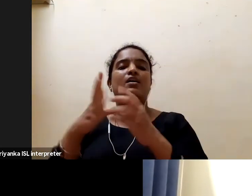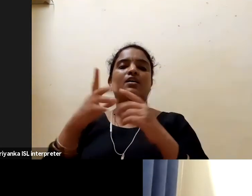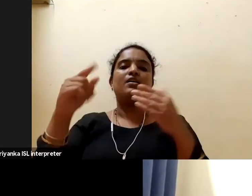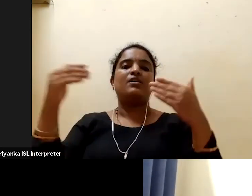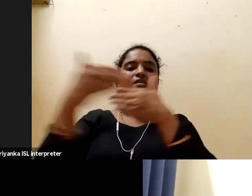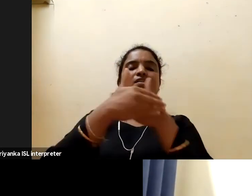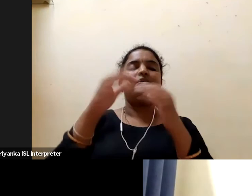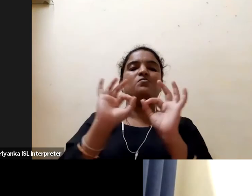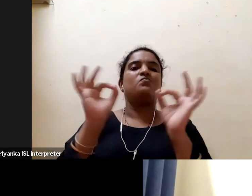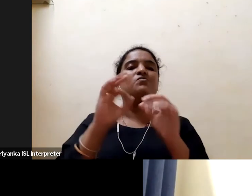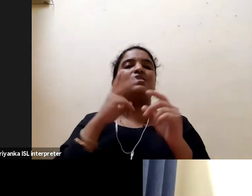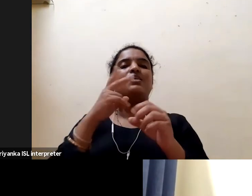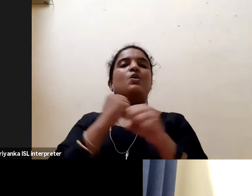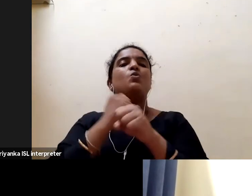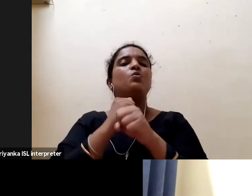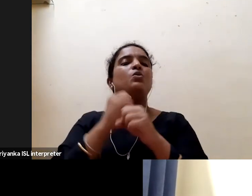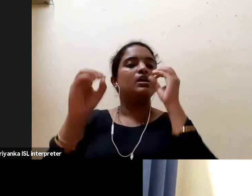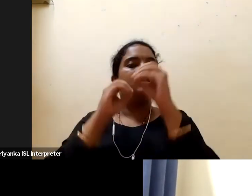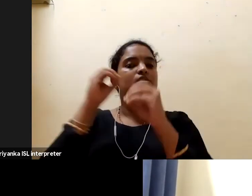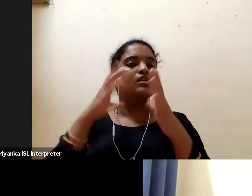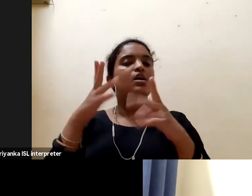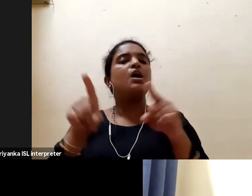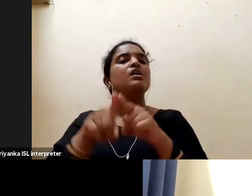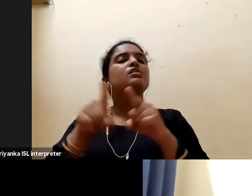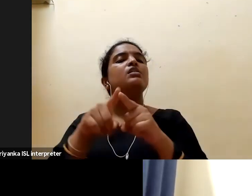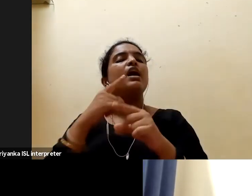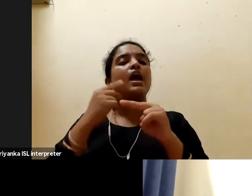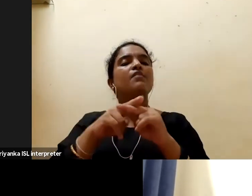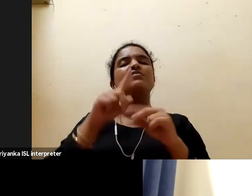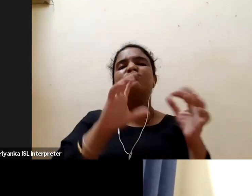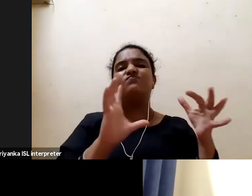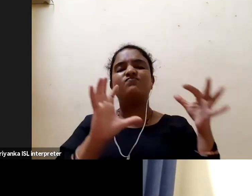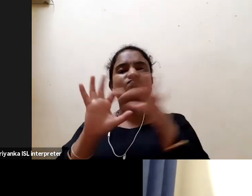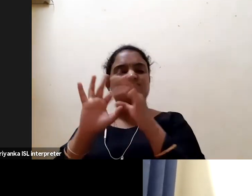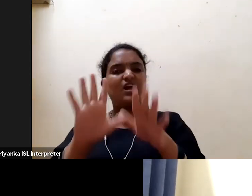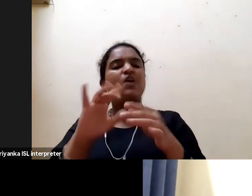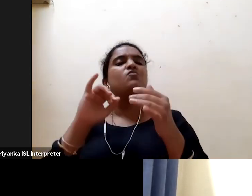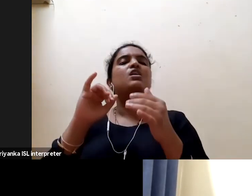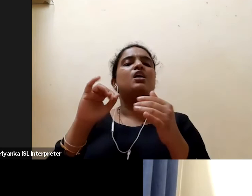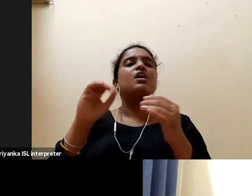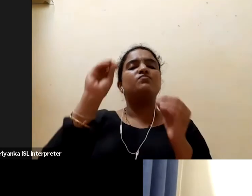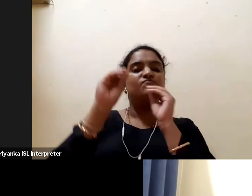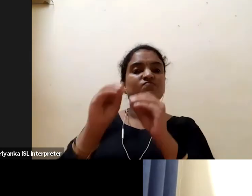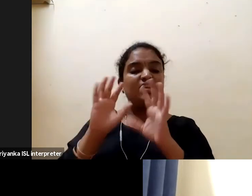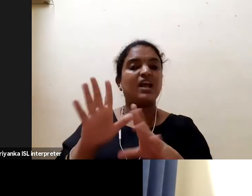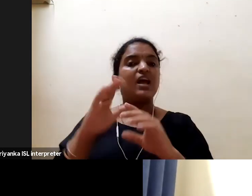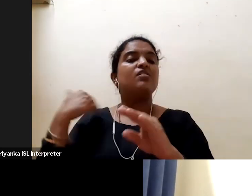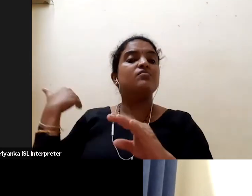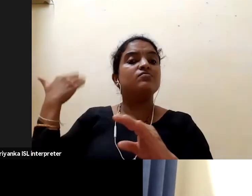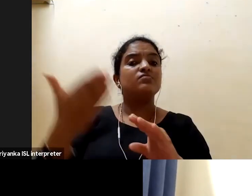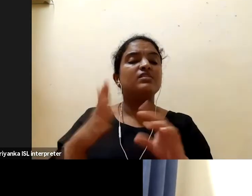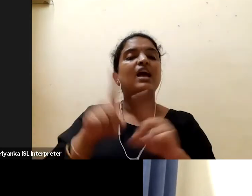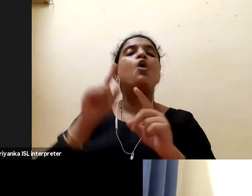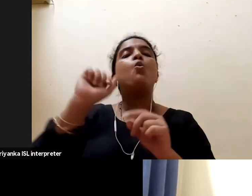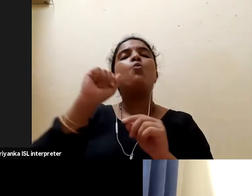to be found in the Google search. But all I'm saying is, if you write a relevant post, which has a very long shelf life.